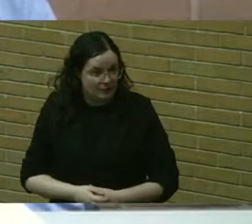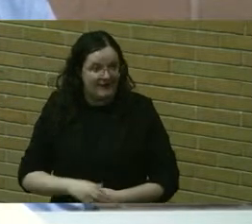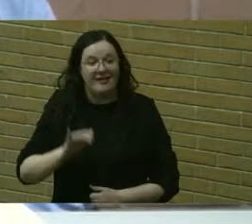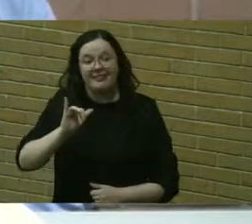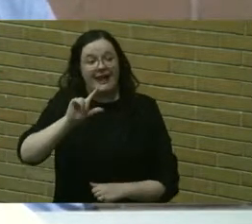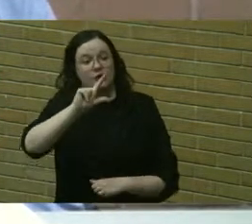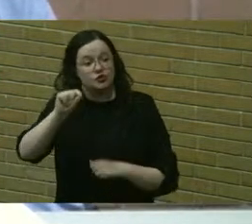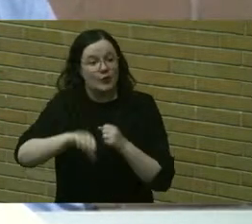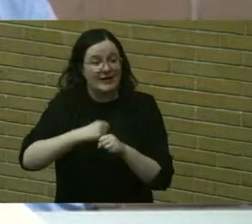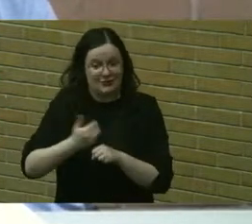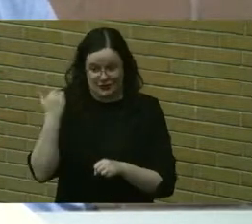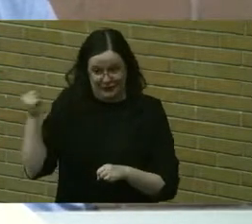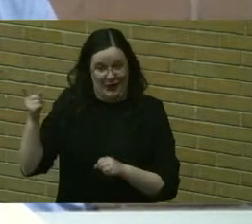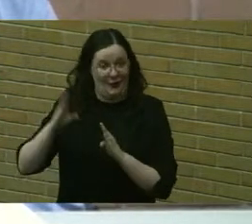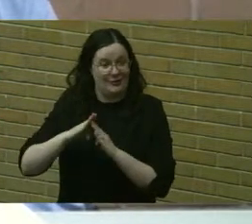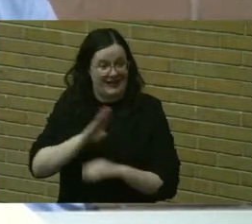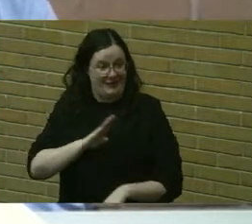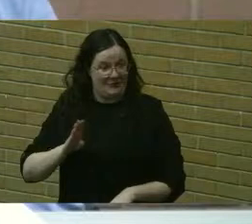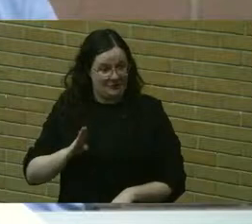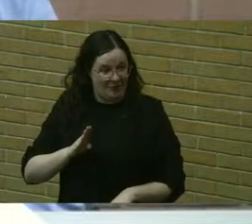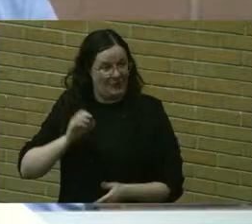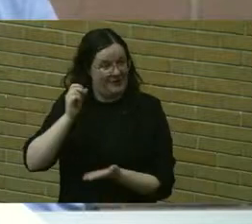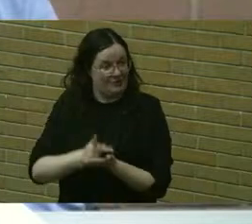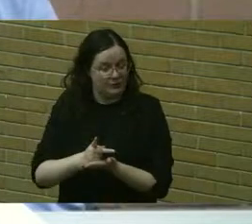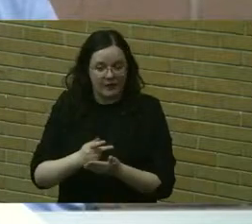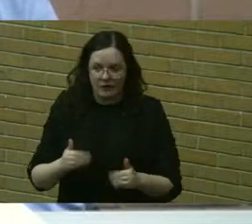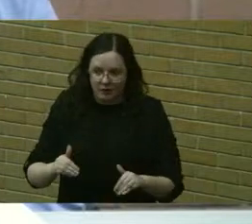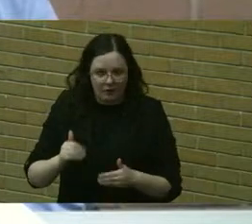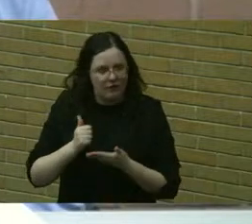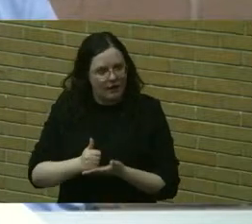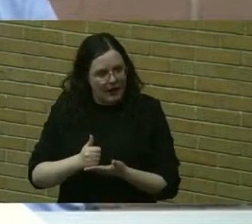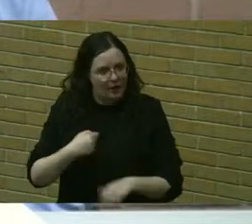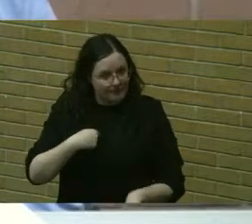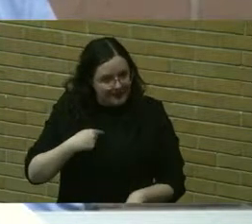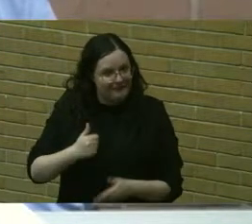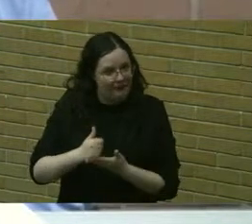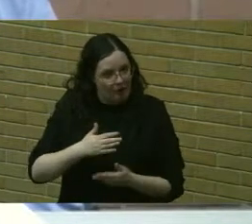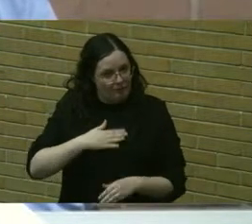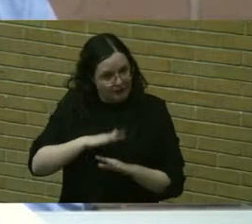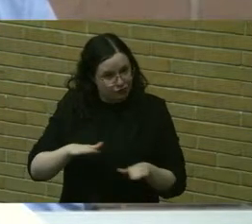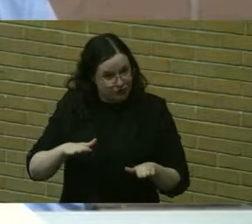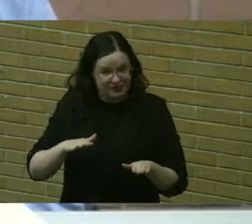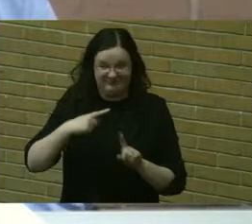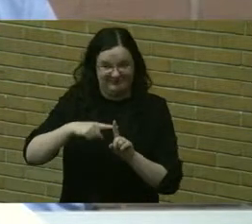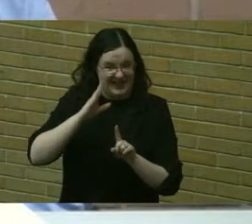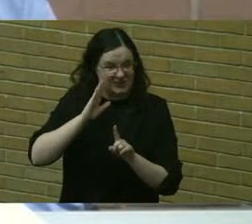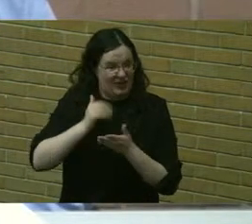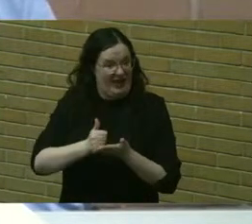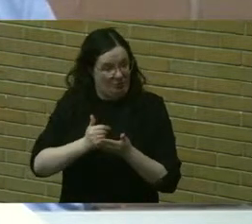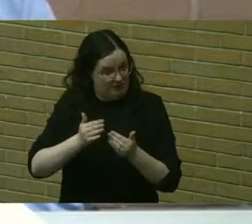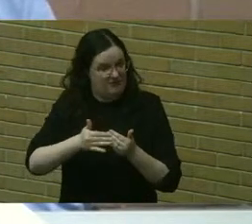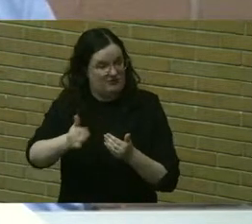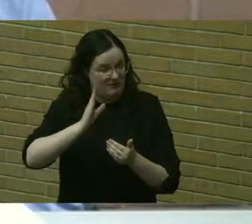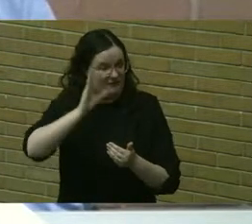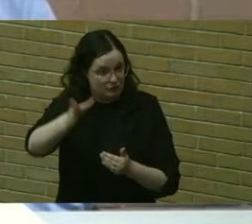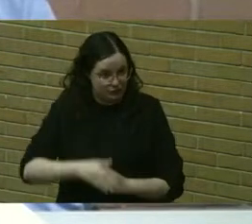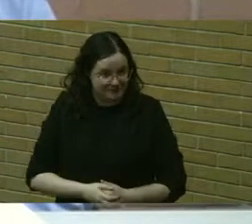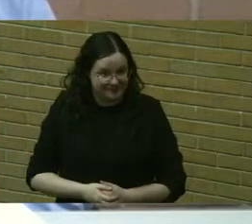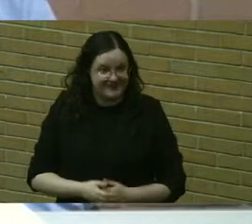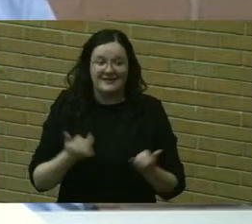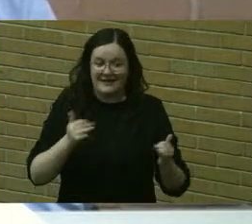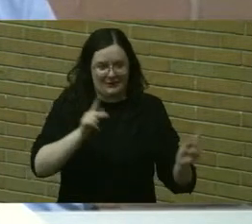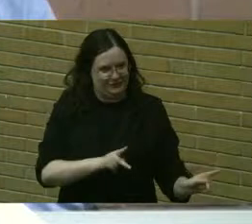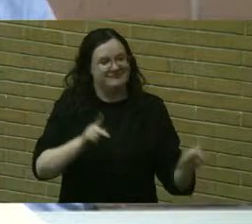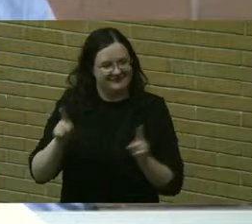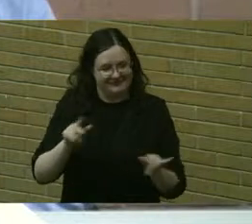ago helped parents and children long after my kids left Council Rock and will help many in the future. I'm asking the board to do the same thing